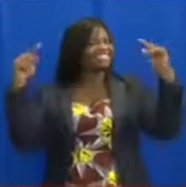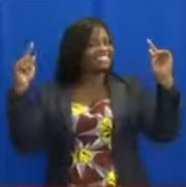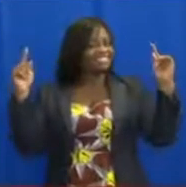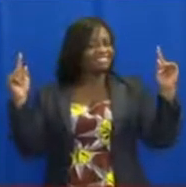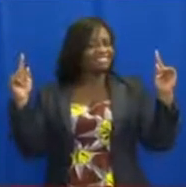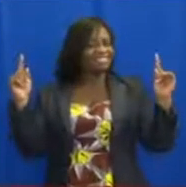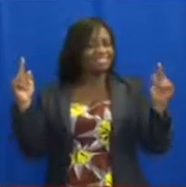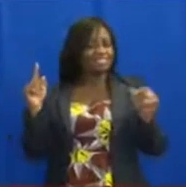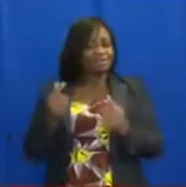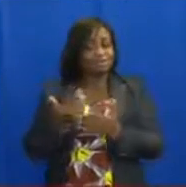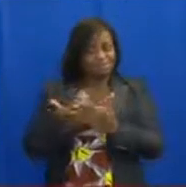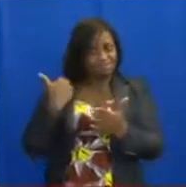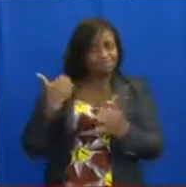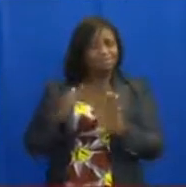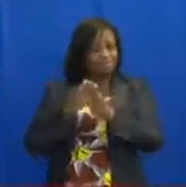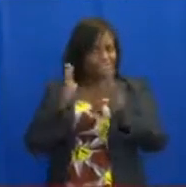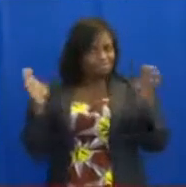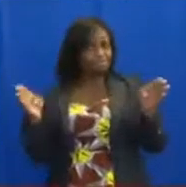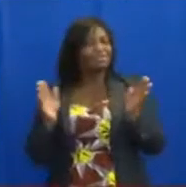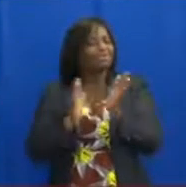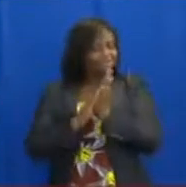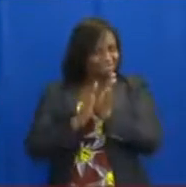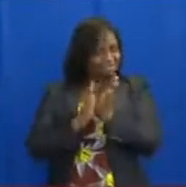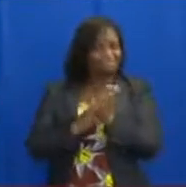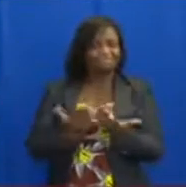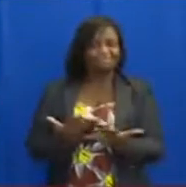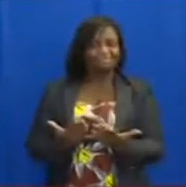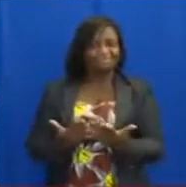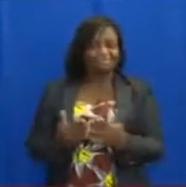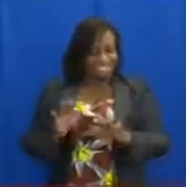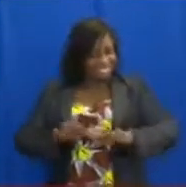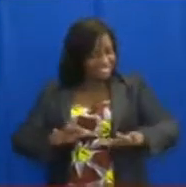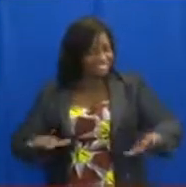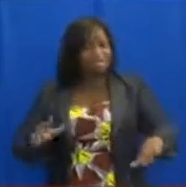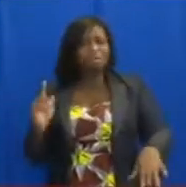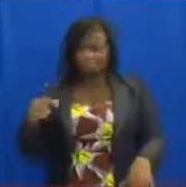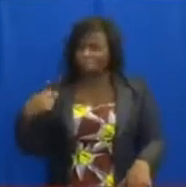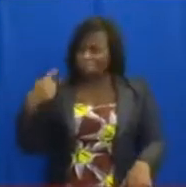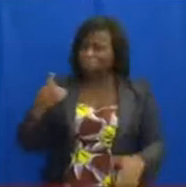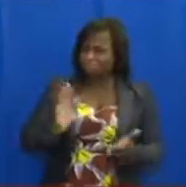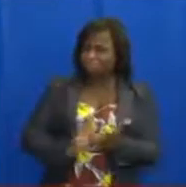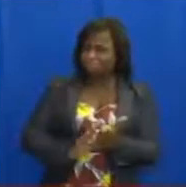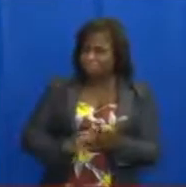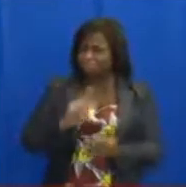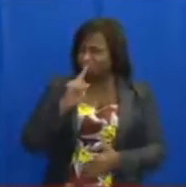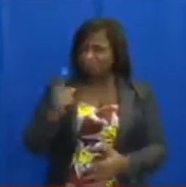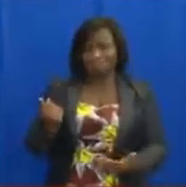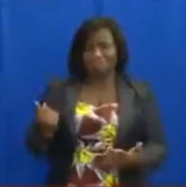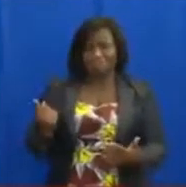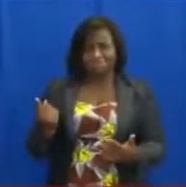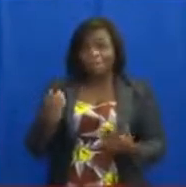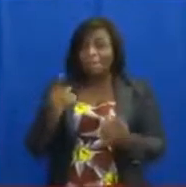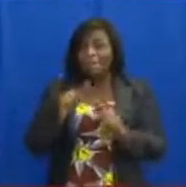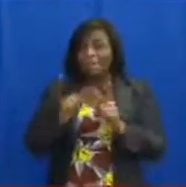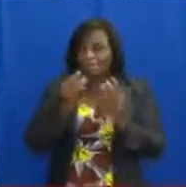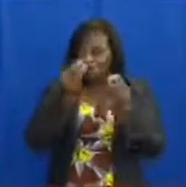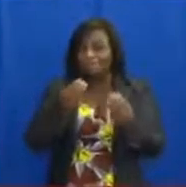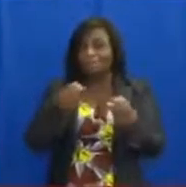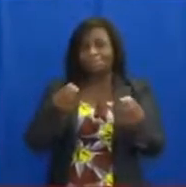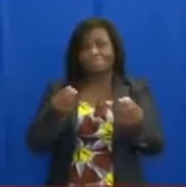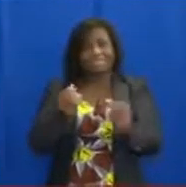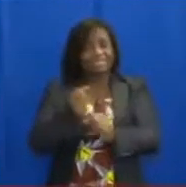successfully the full reopening of our schools. Our children must go to school, albeit